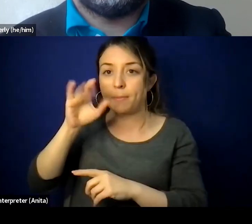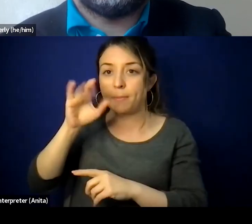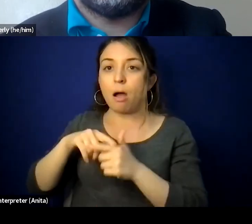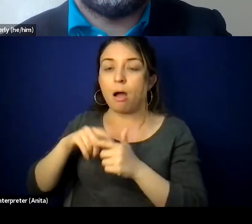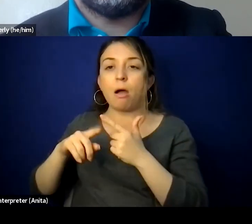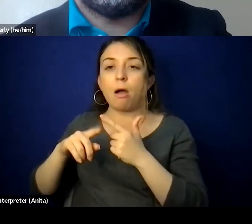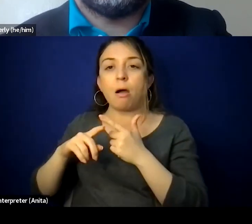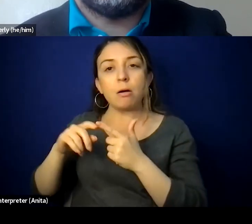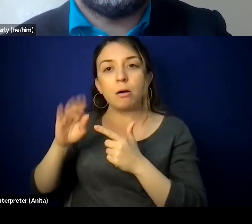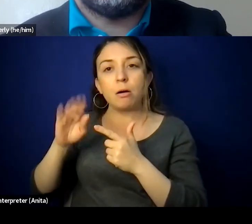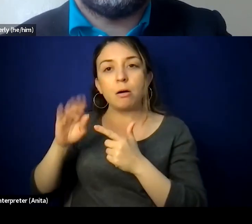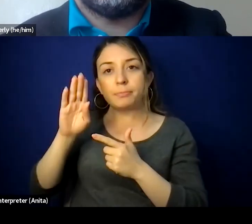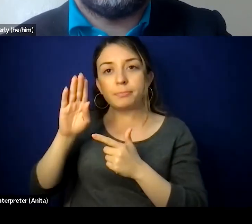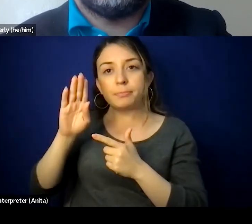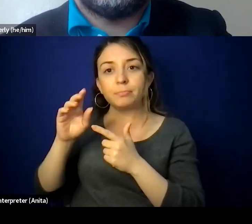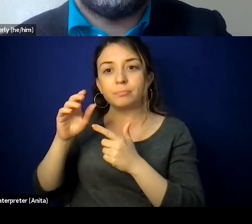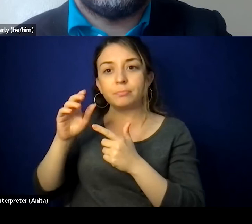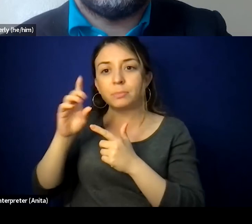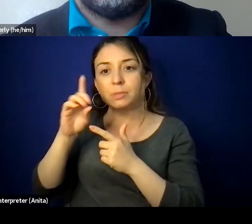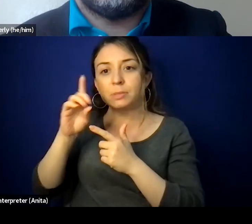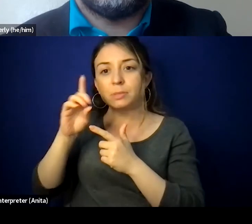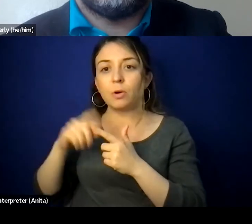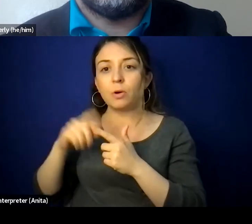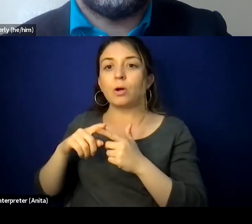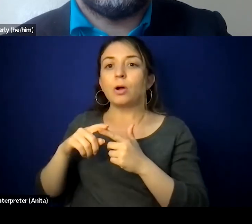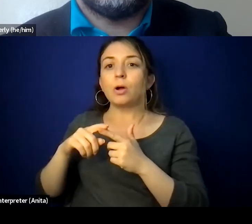donor collaboratives. Actually, it's a space where